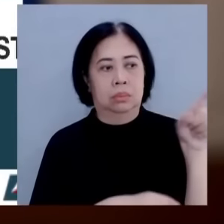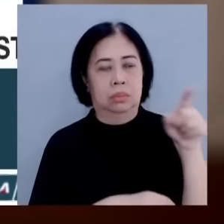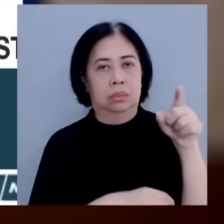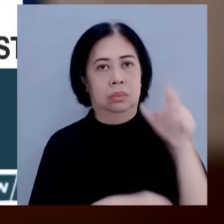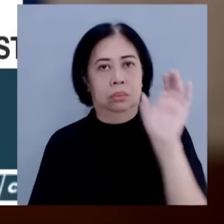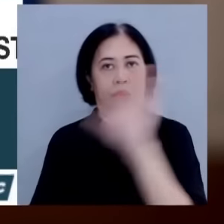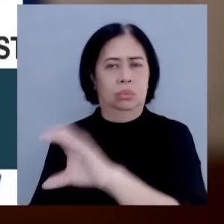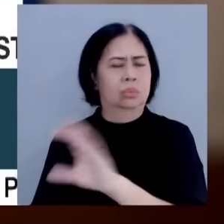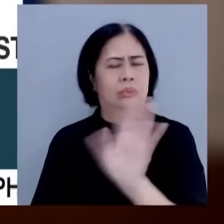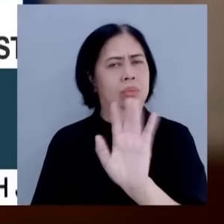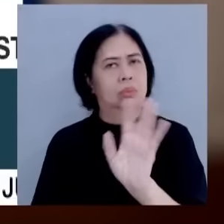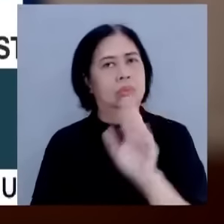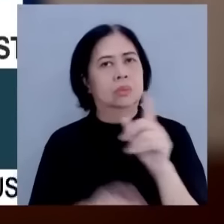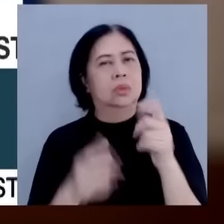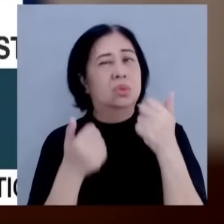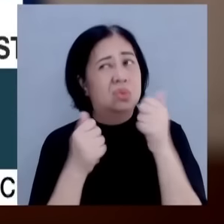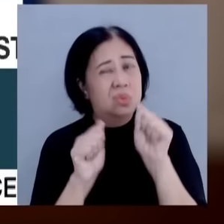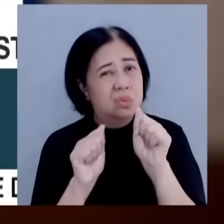It's